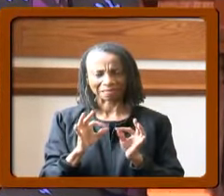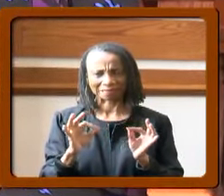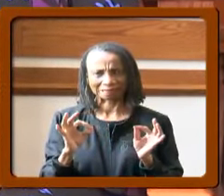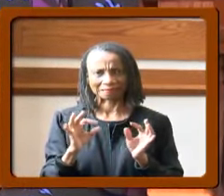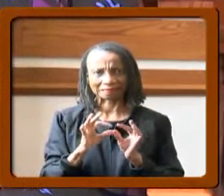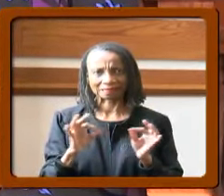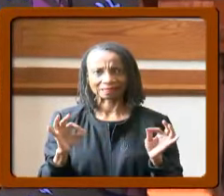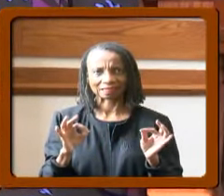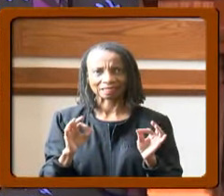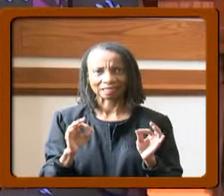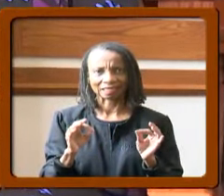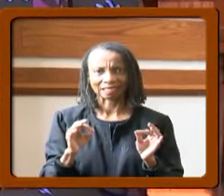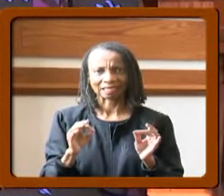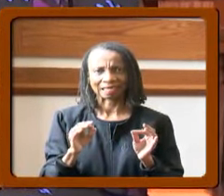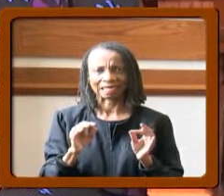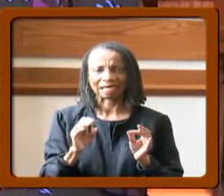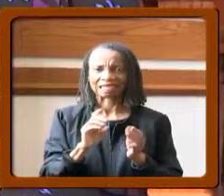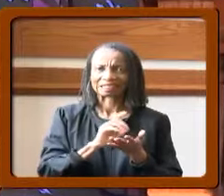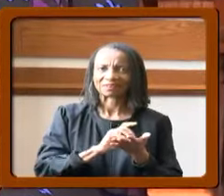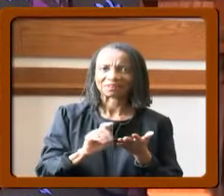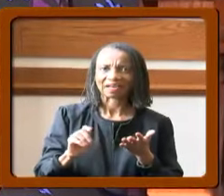a divine selfie